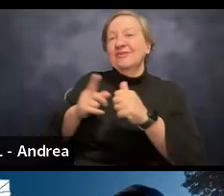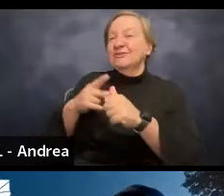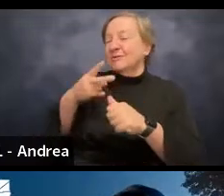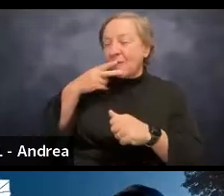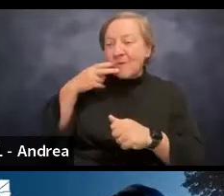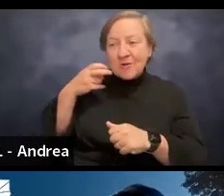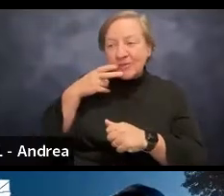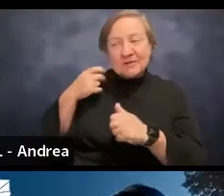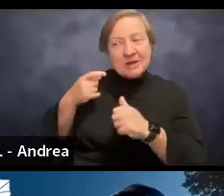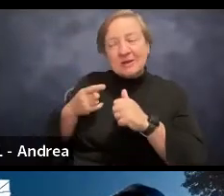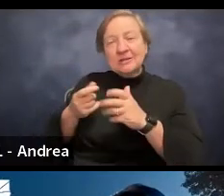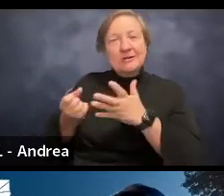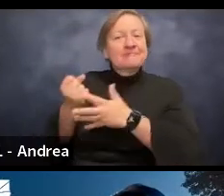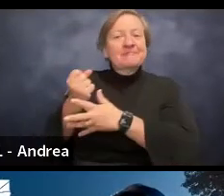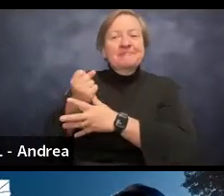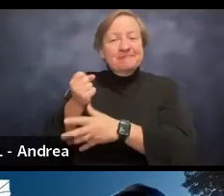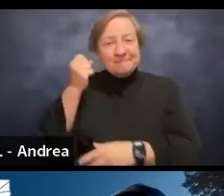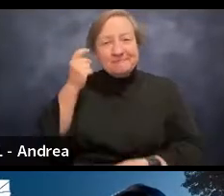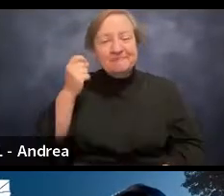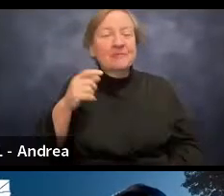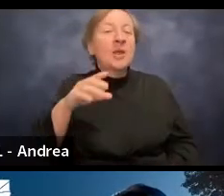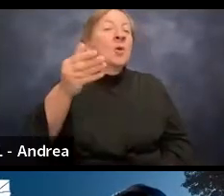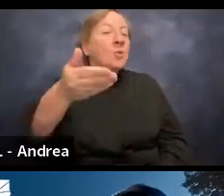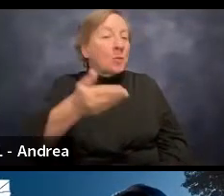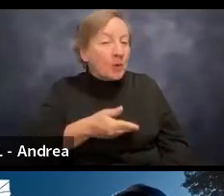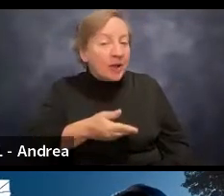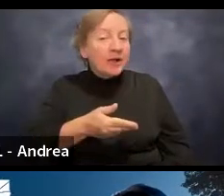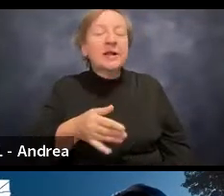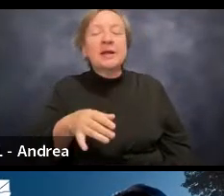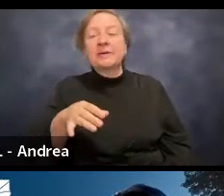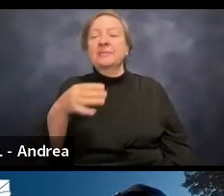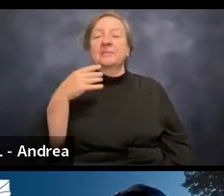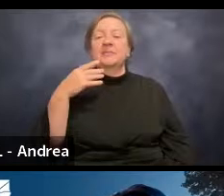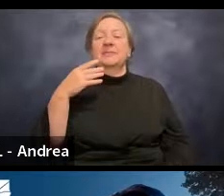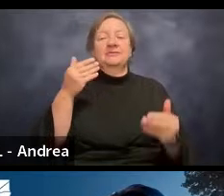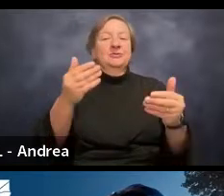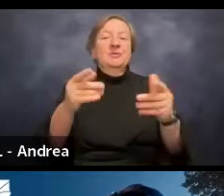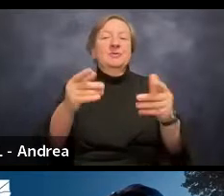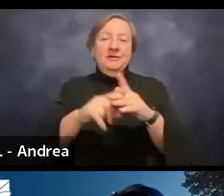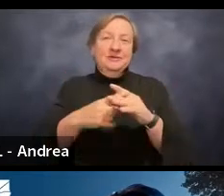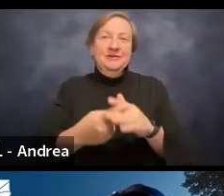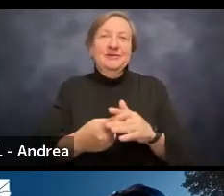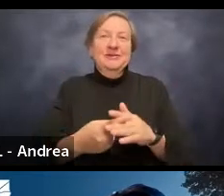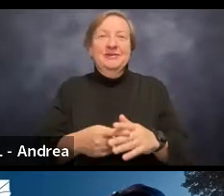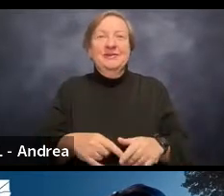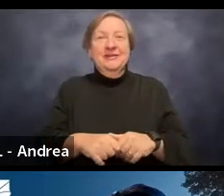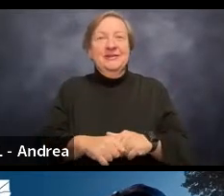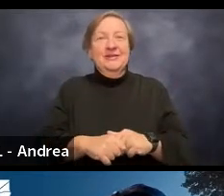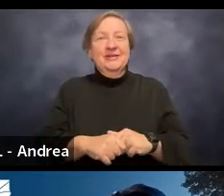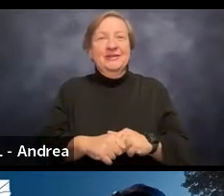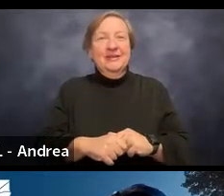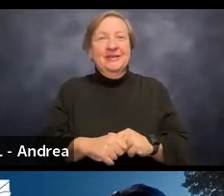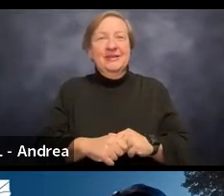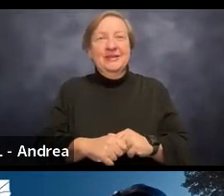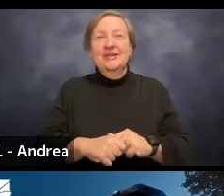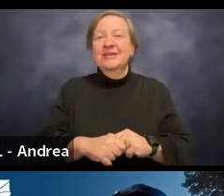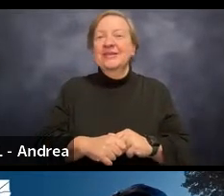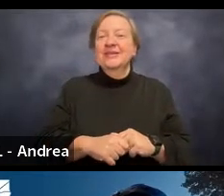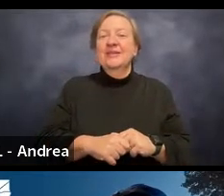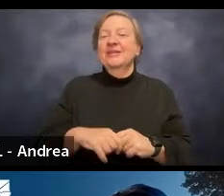orthodontia comes first. Welcome, and let's go ahead and get started. Great, and also would like to